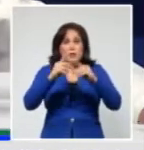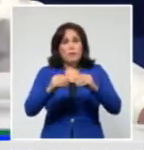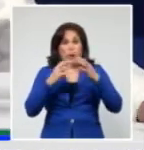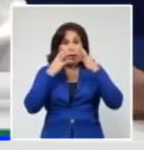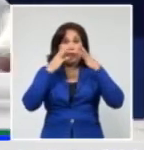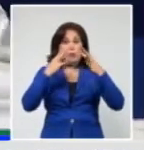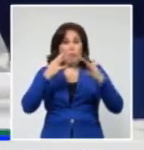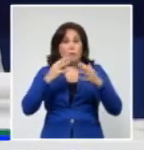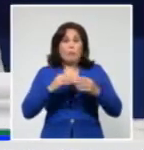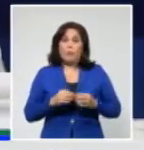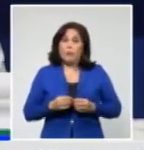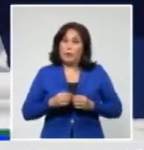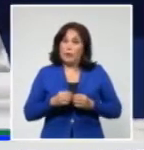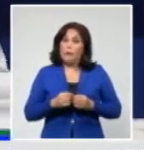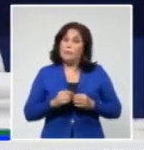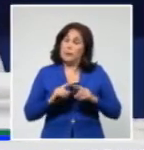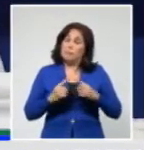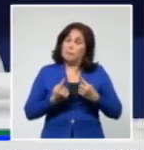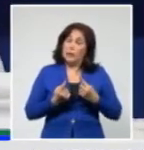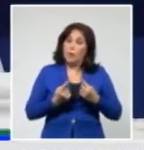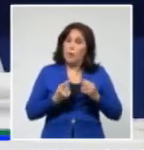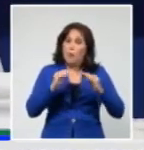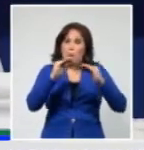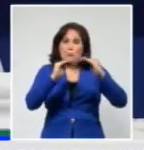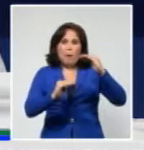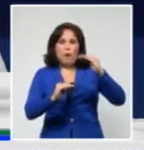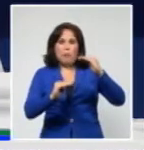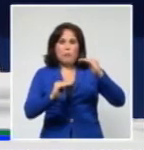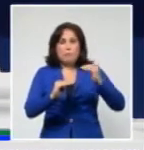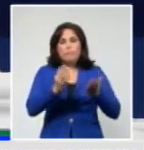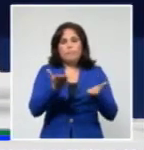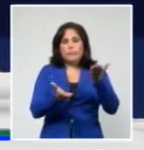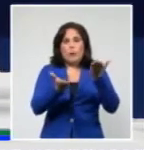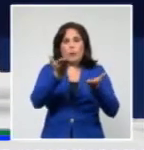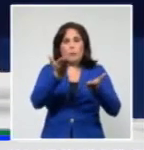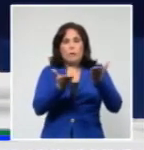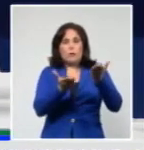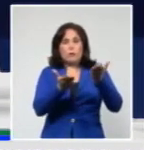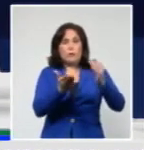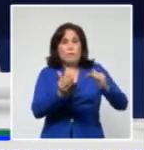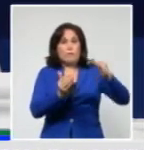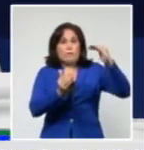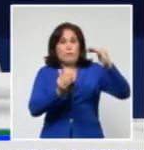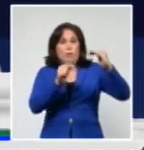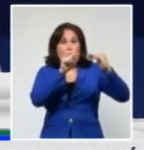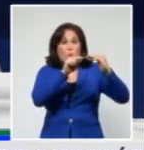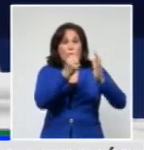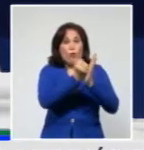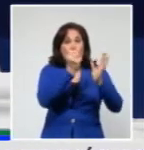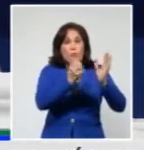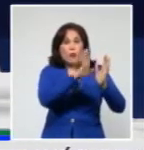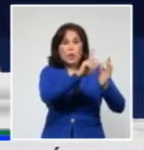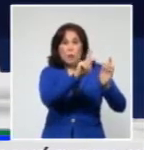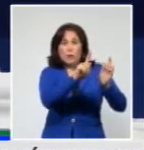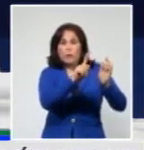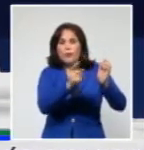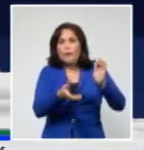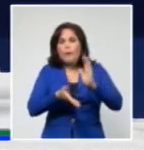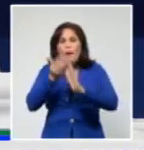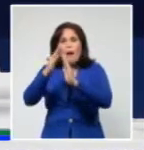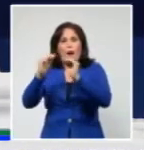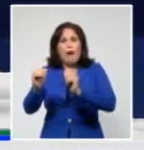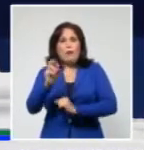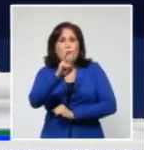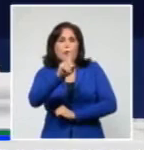also reported as serious. Yesterday, 1 new patient joined the group of those reported as